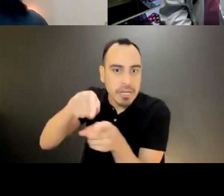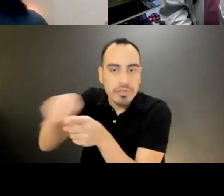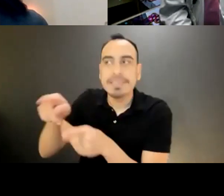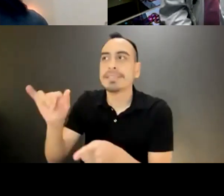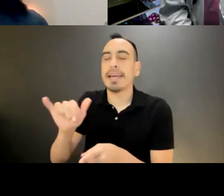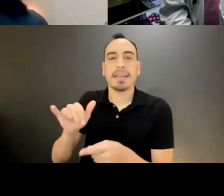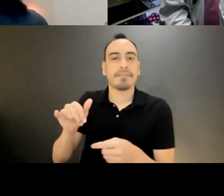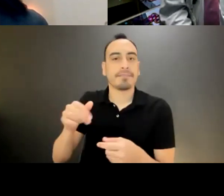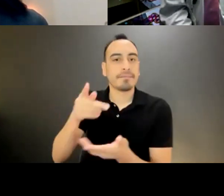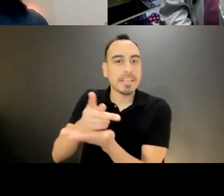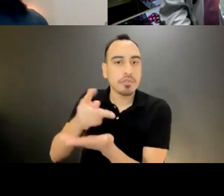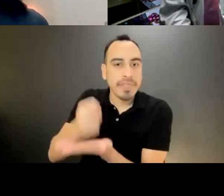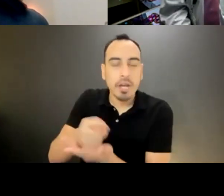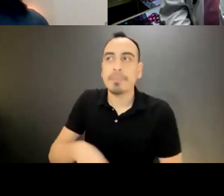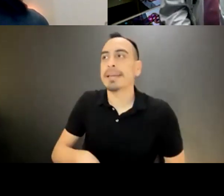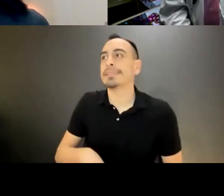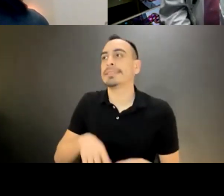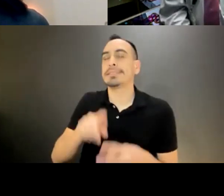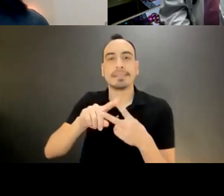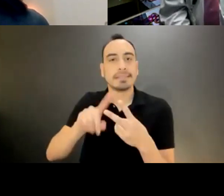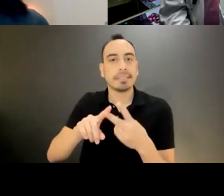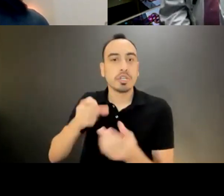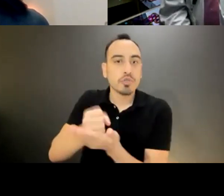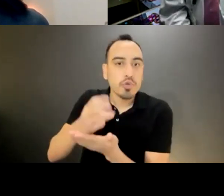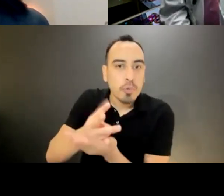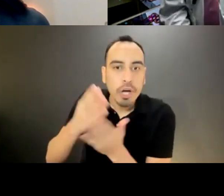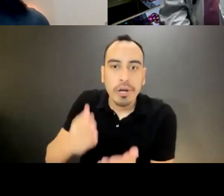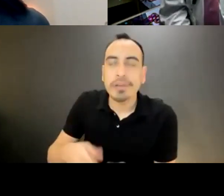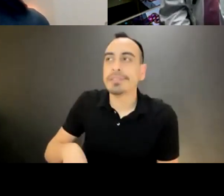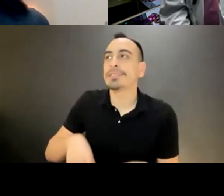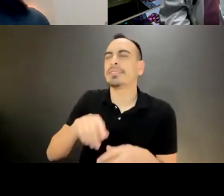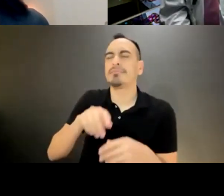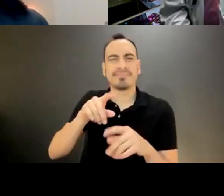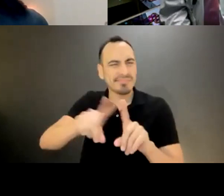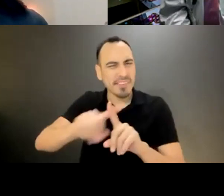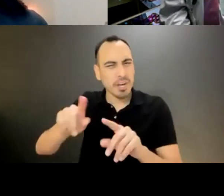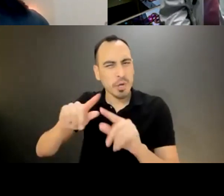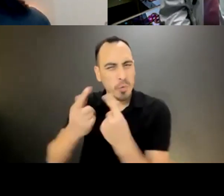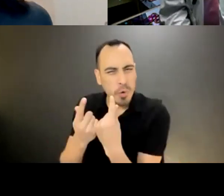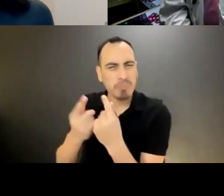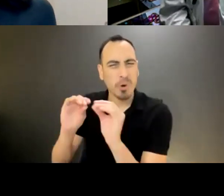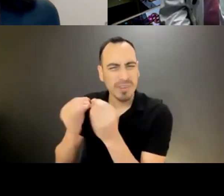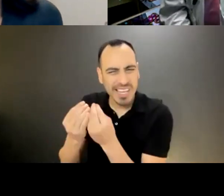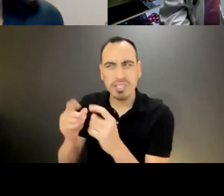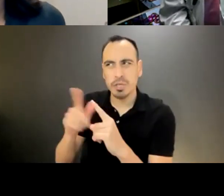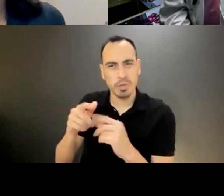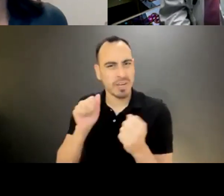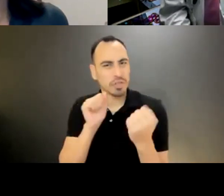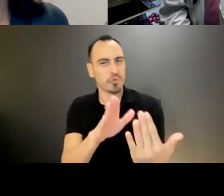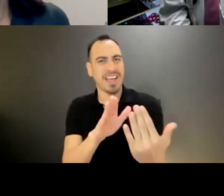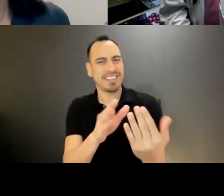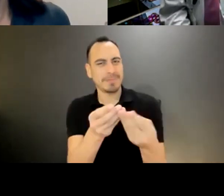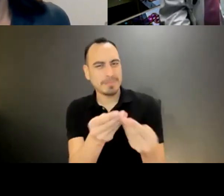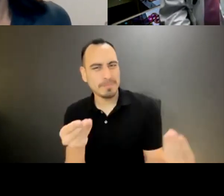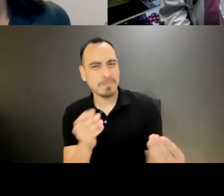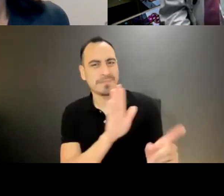social workers and other groups to try to address the issues, because a lot of